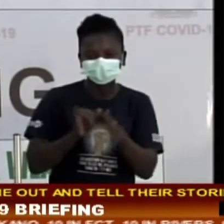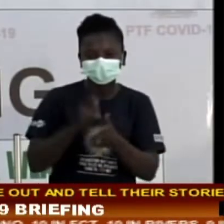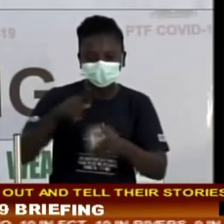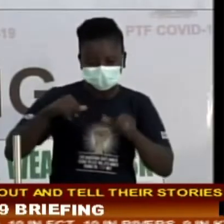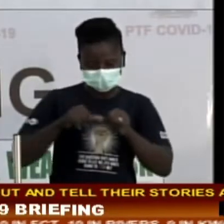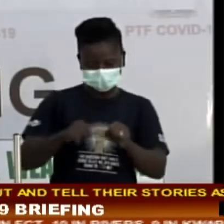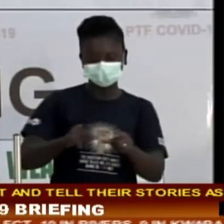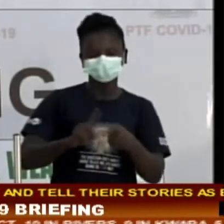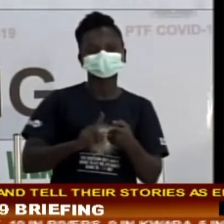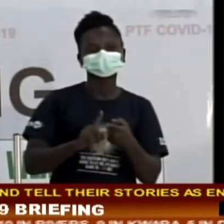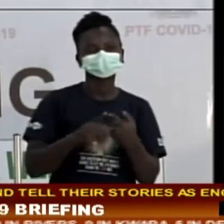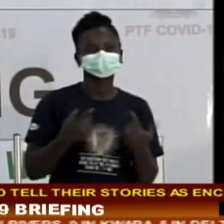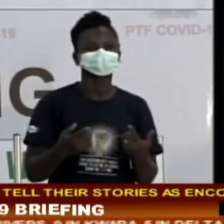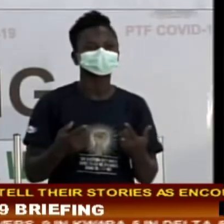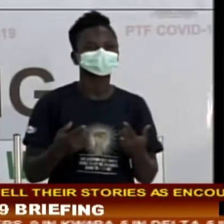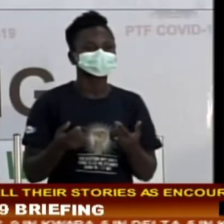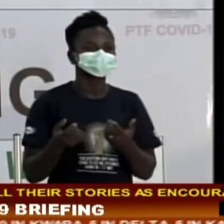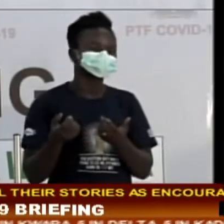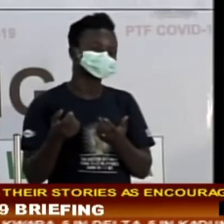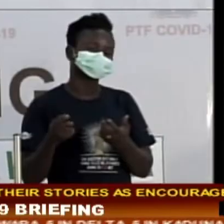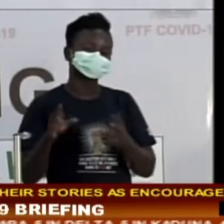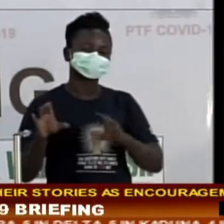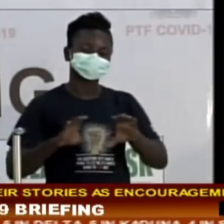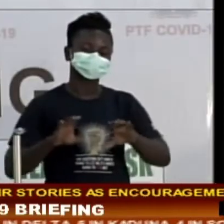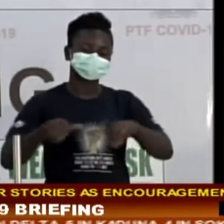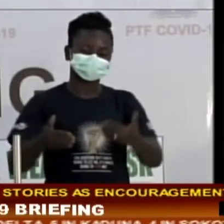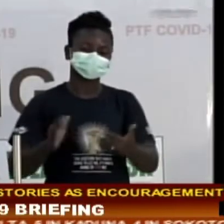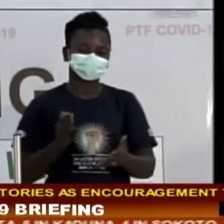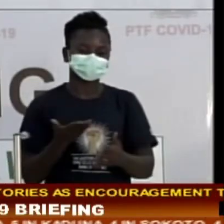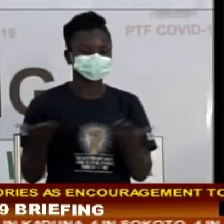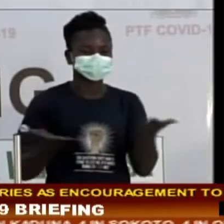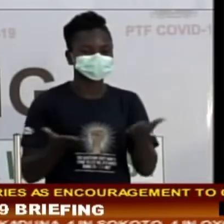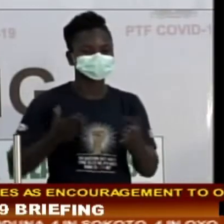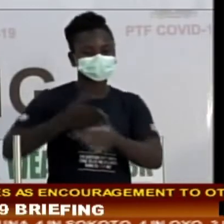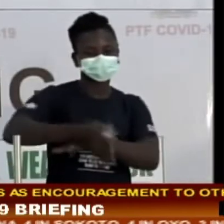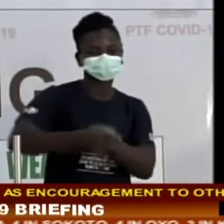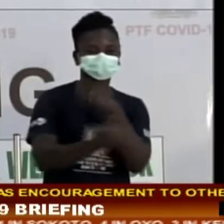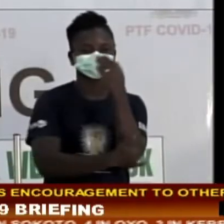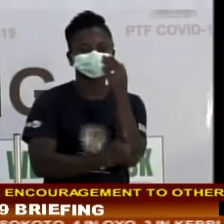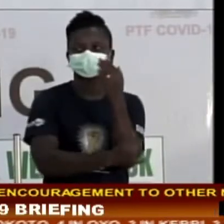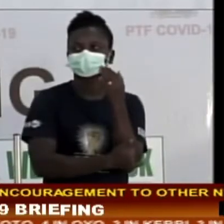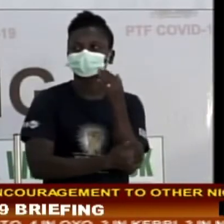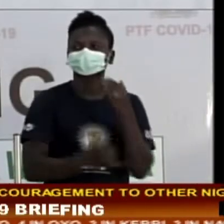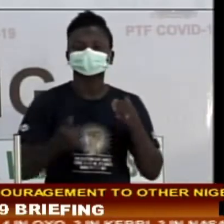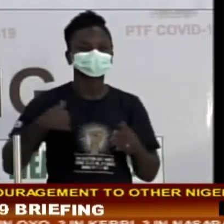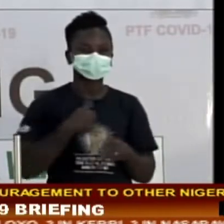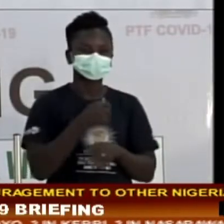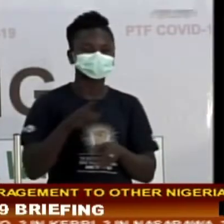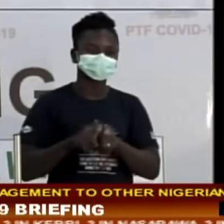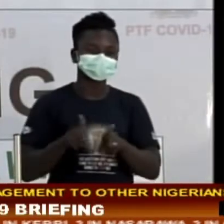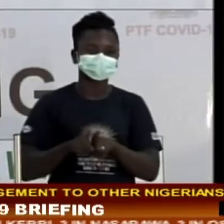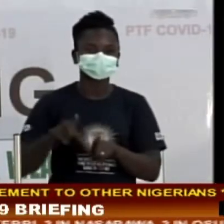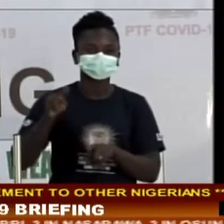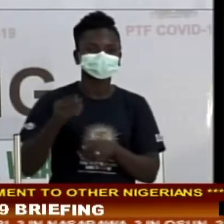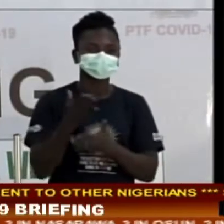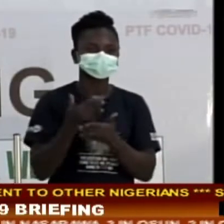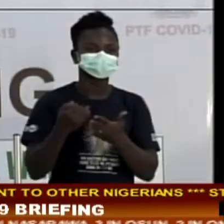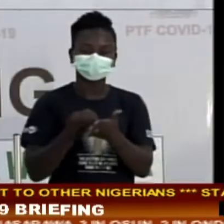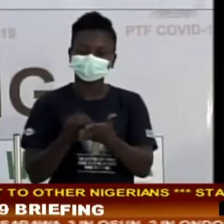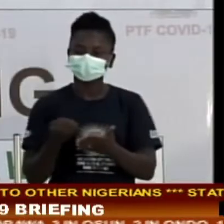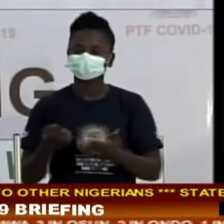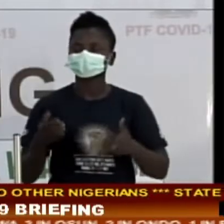maintain our services across the country we also need some semblance of economic activity while we are trying to